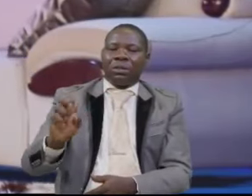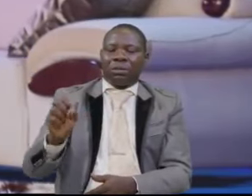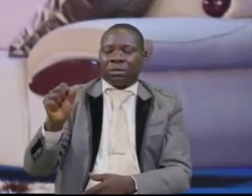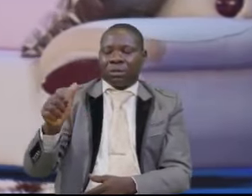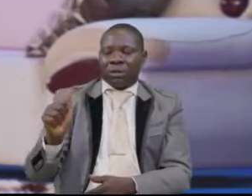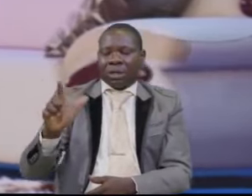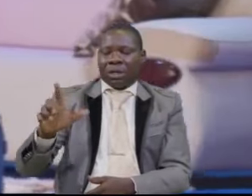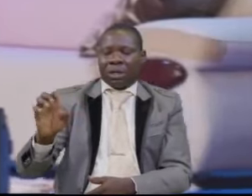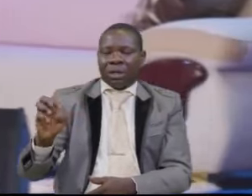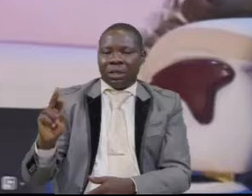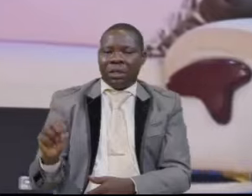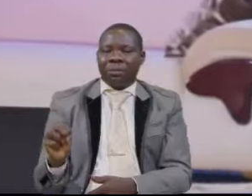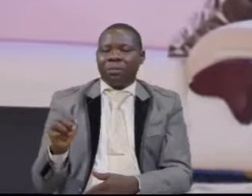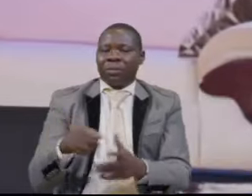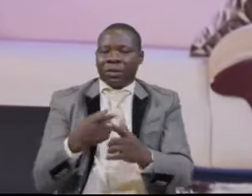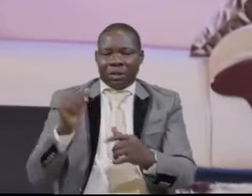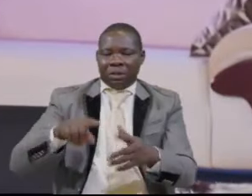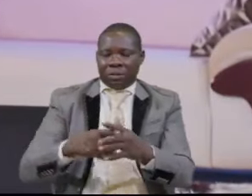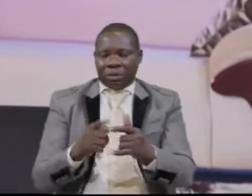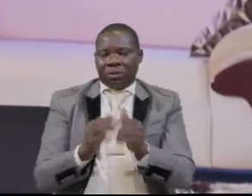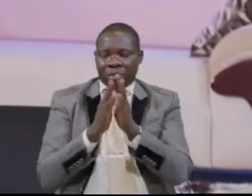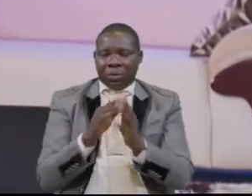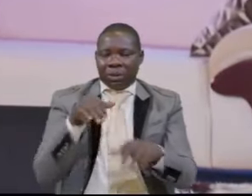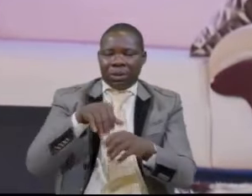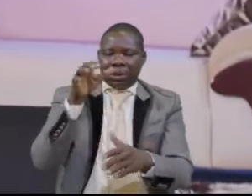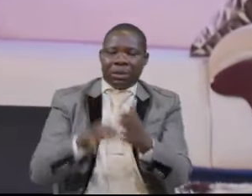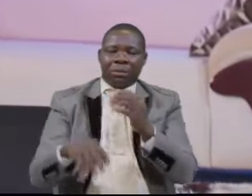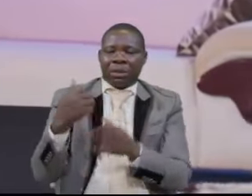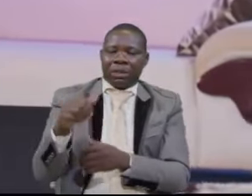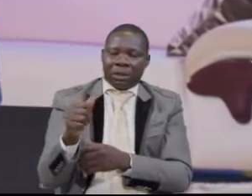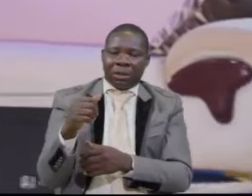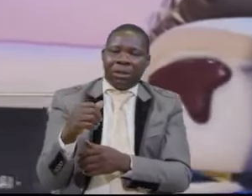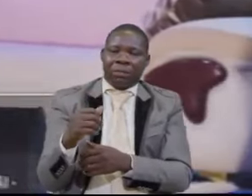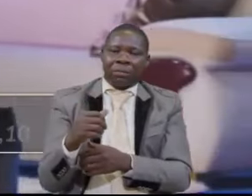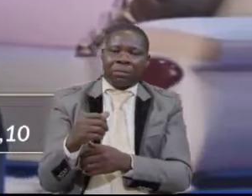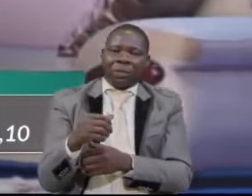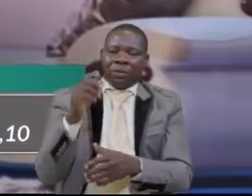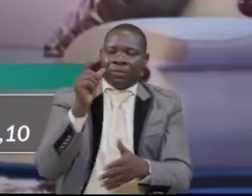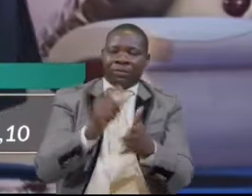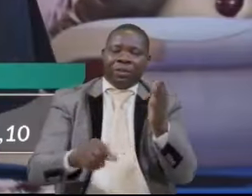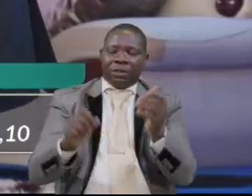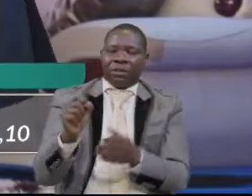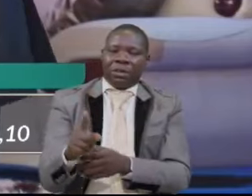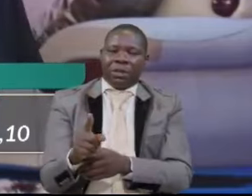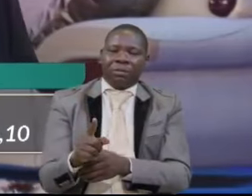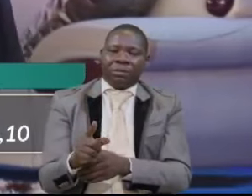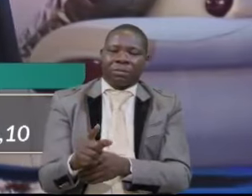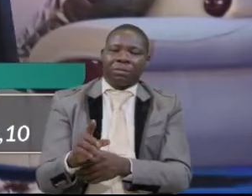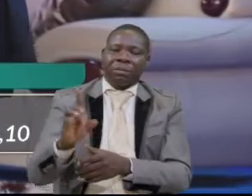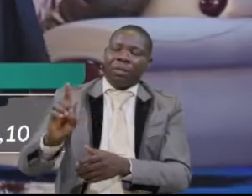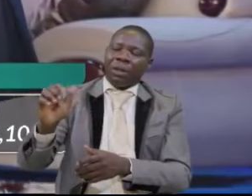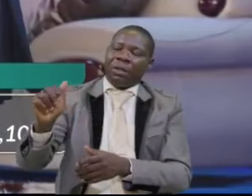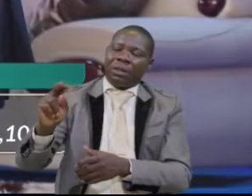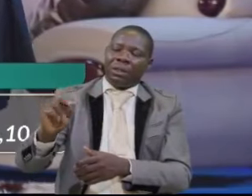chapter 10 there. In chapter 10, we're looking at verse 11. In chapter 10, looking at verse